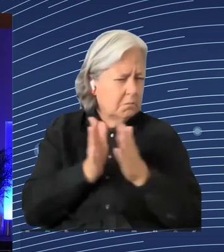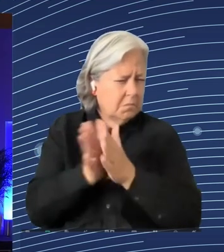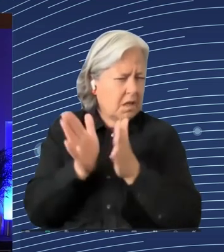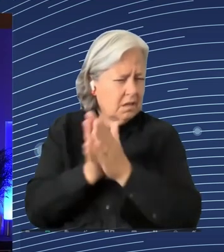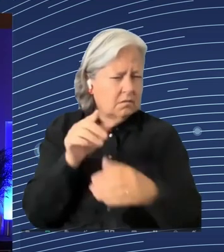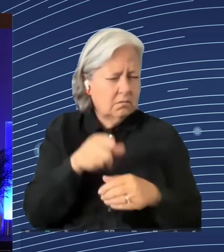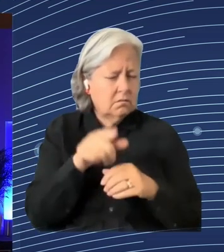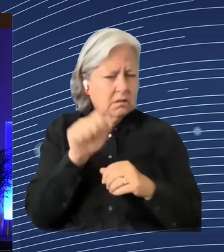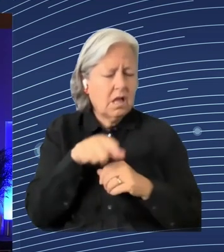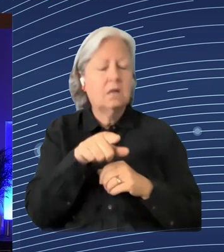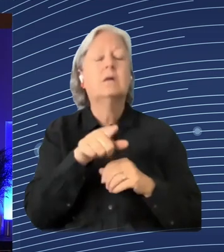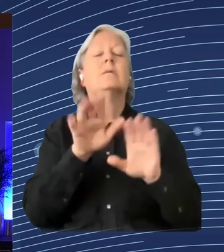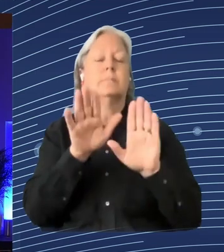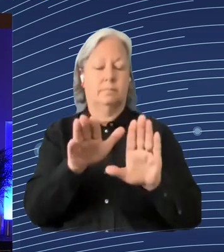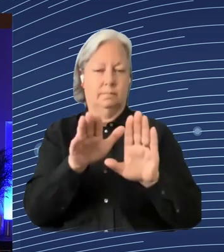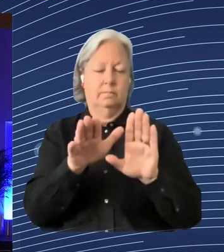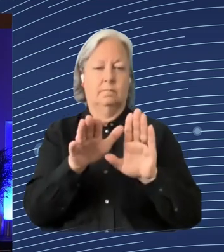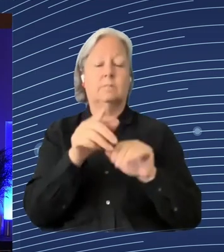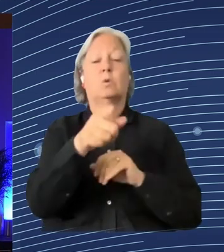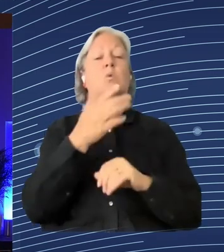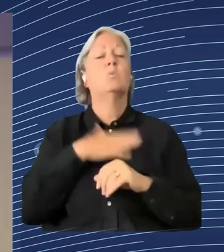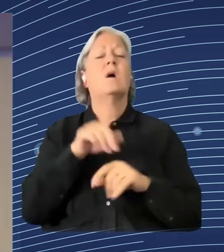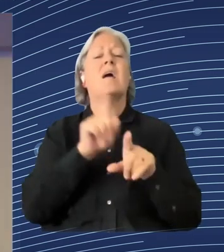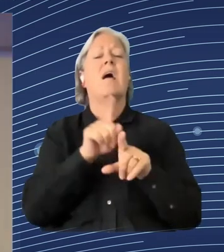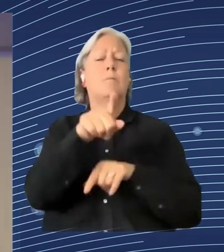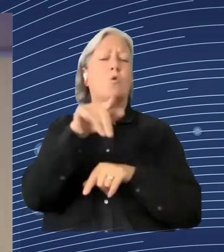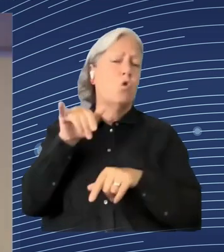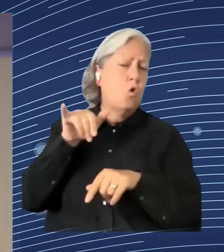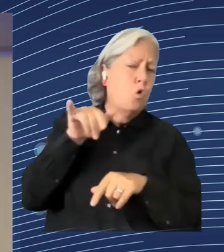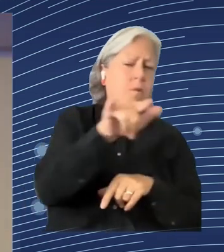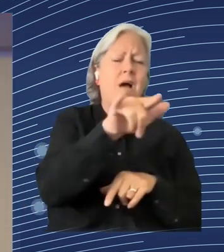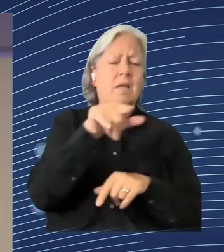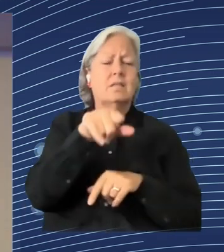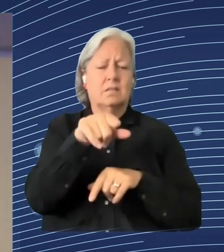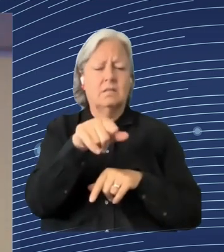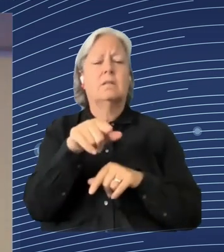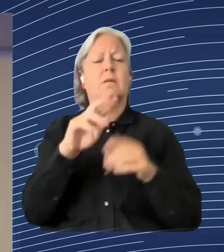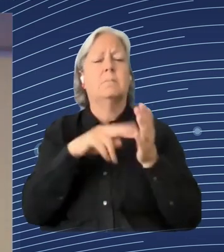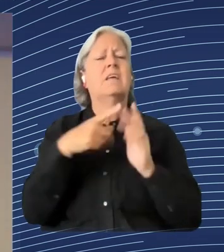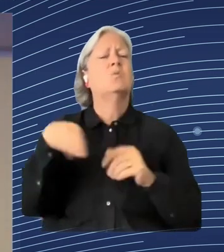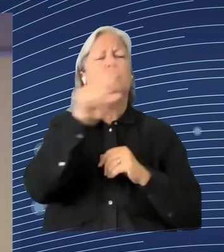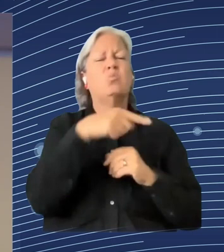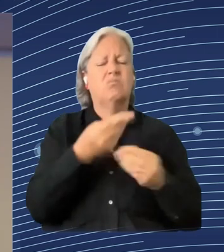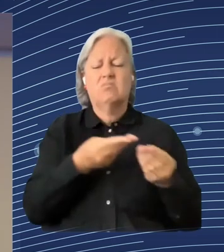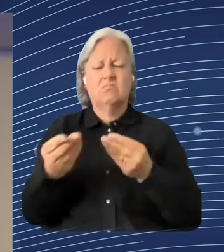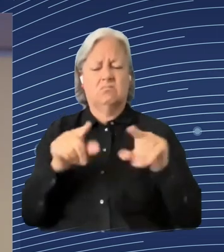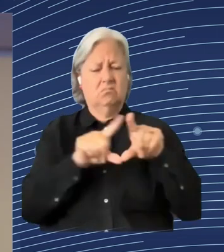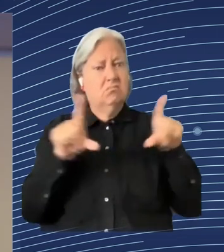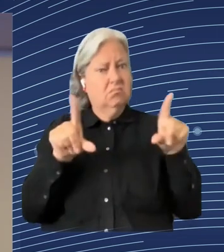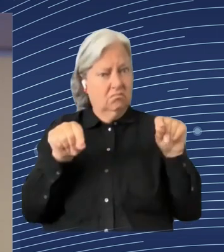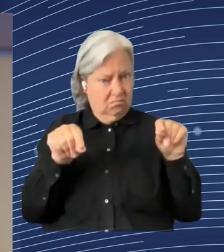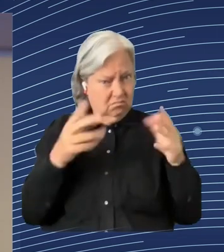If you take a plane, you then everybody gets a ticket. Otherwise, you can't enter your